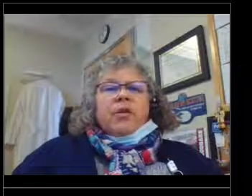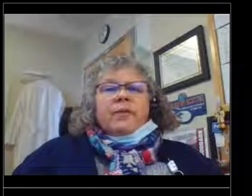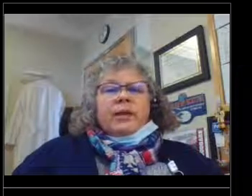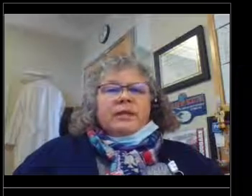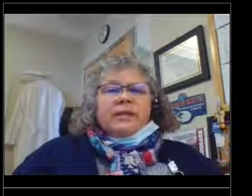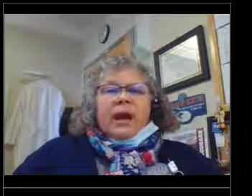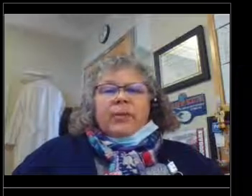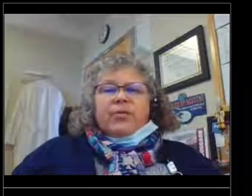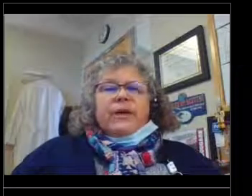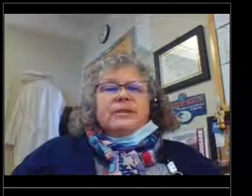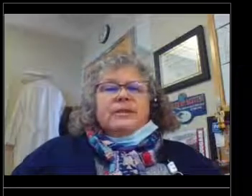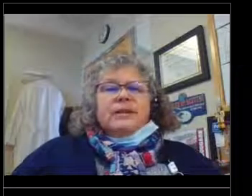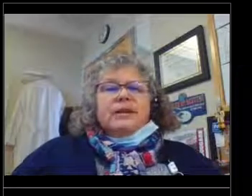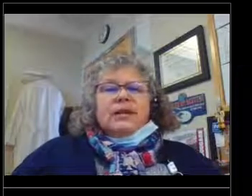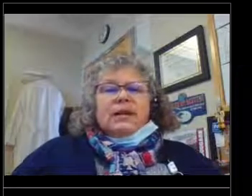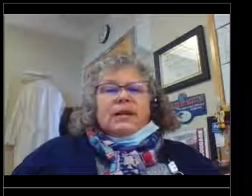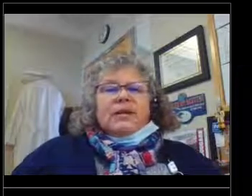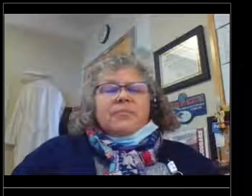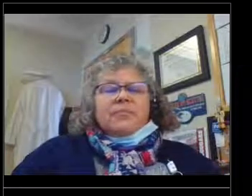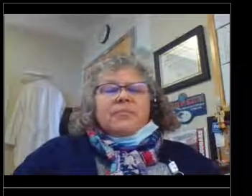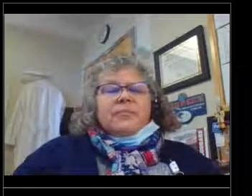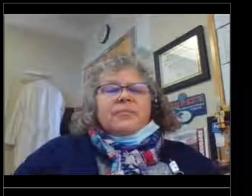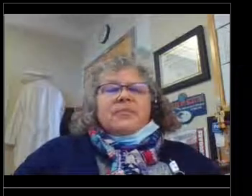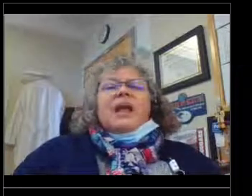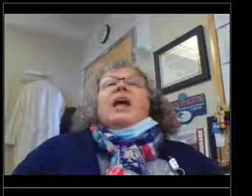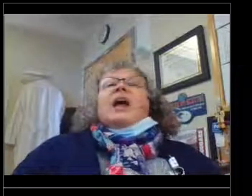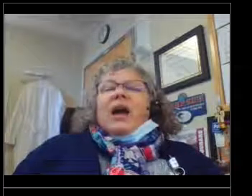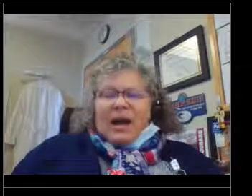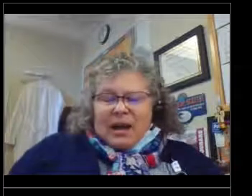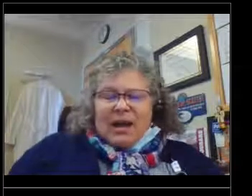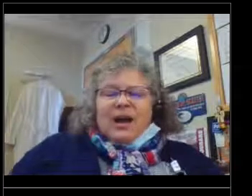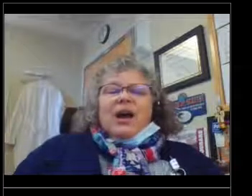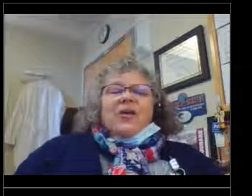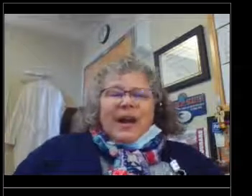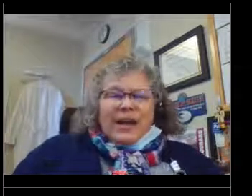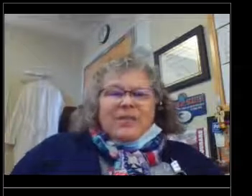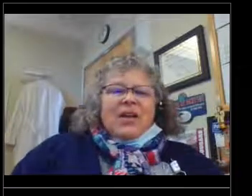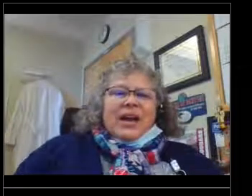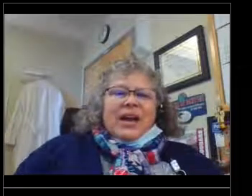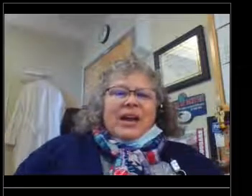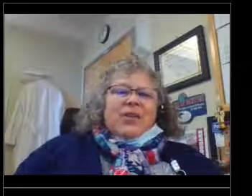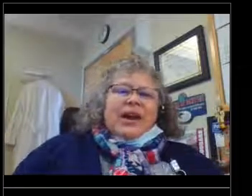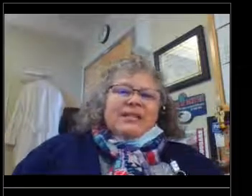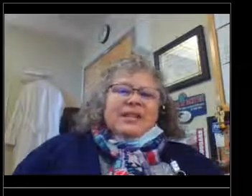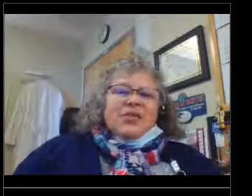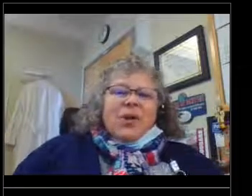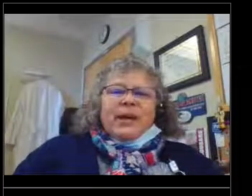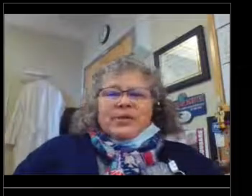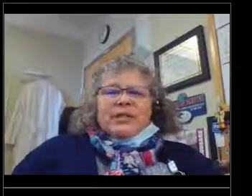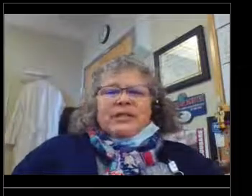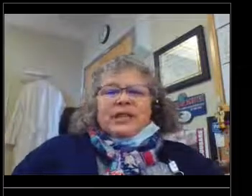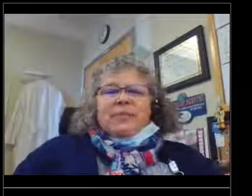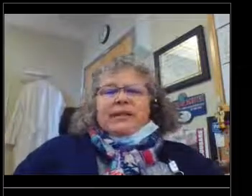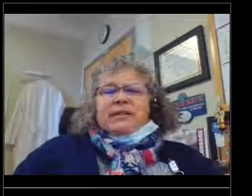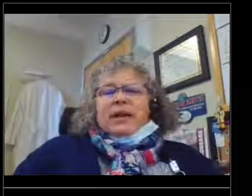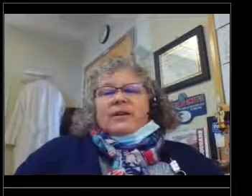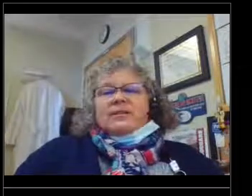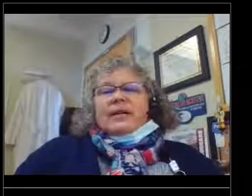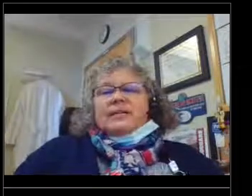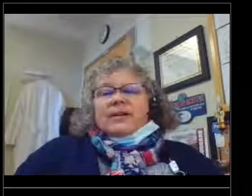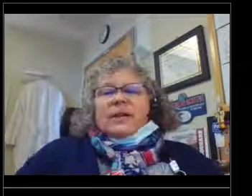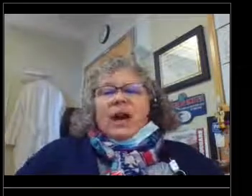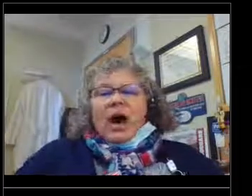Or do you want me to discuss? I can read through this. I think I have some slides after you, Teresa, so keep going. You're doing great. Okay, great. So growing interest in the